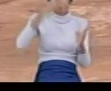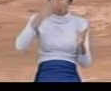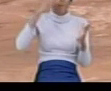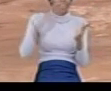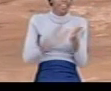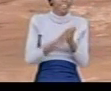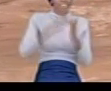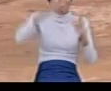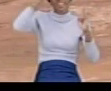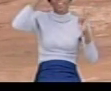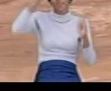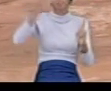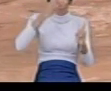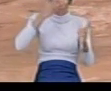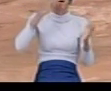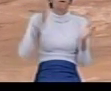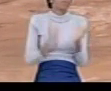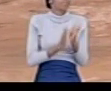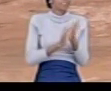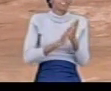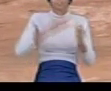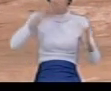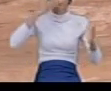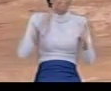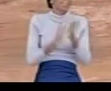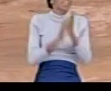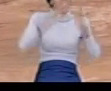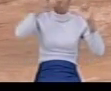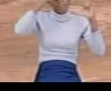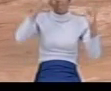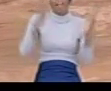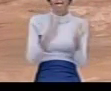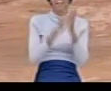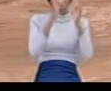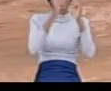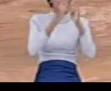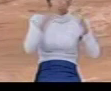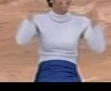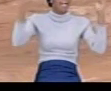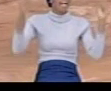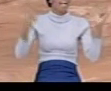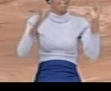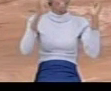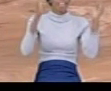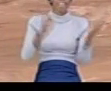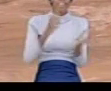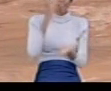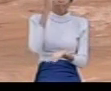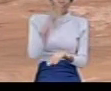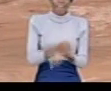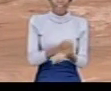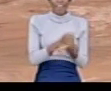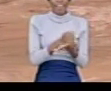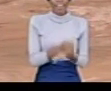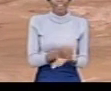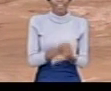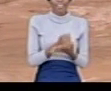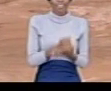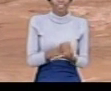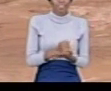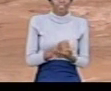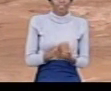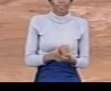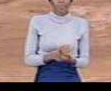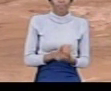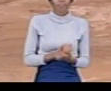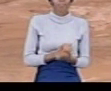him, praise him, praise him, praise him, hallelujah, amen. No,